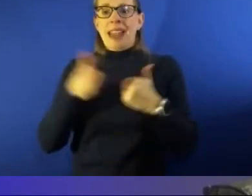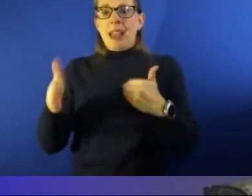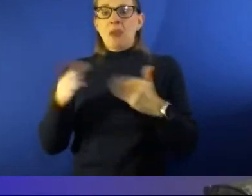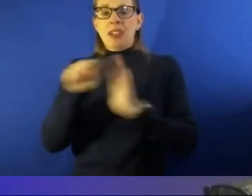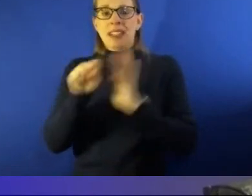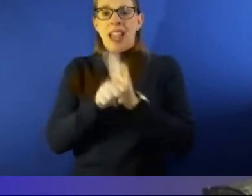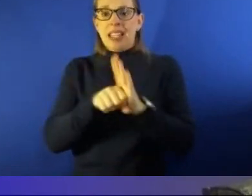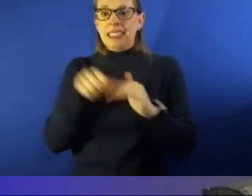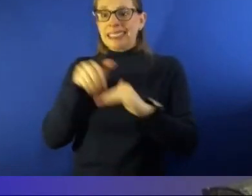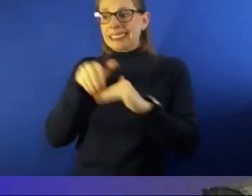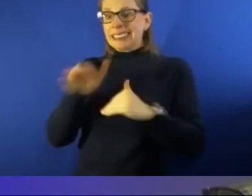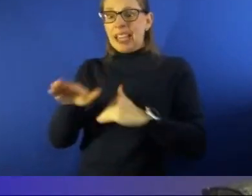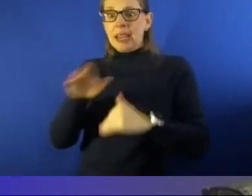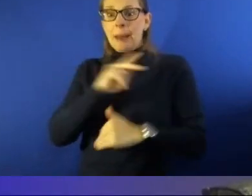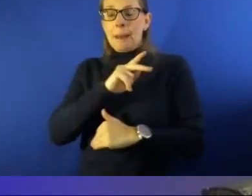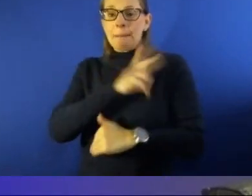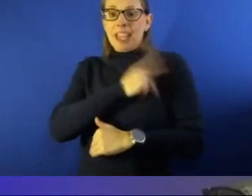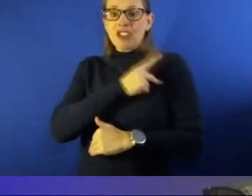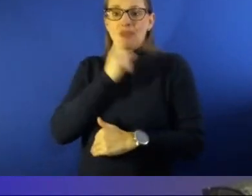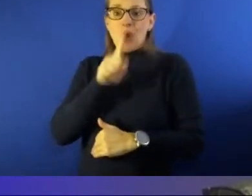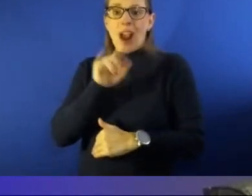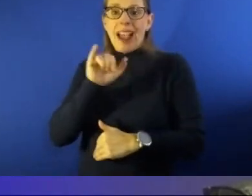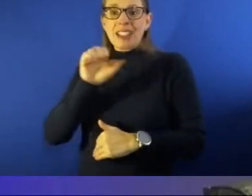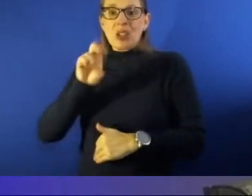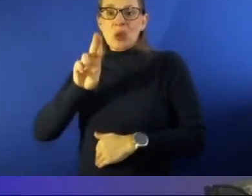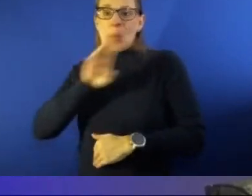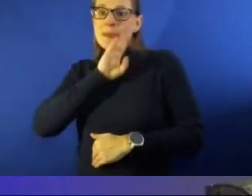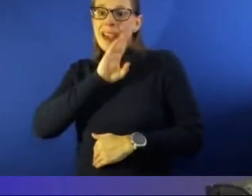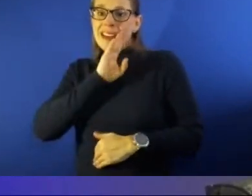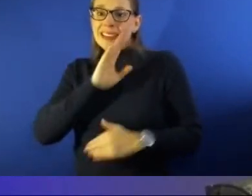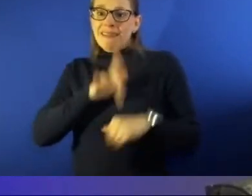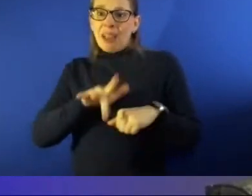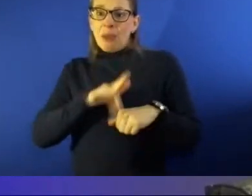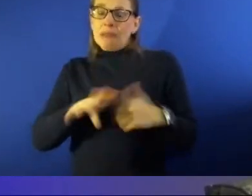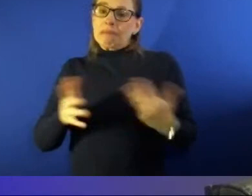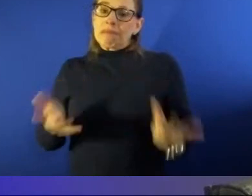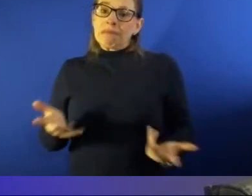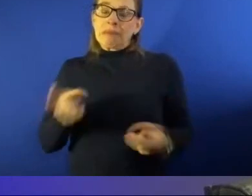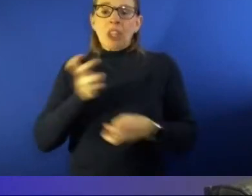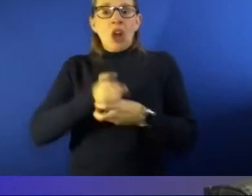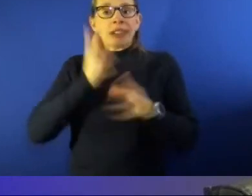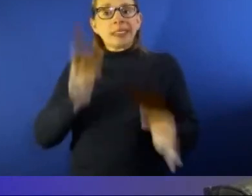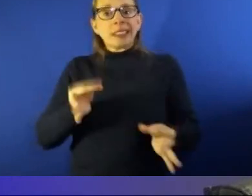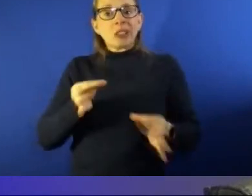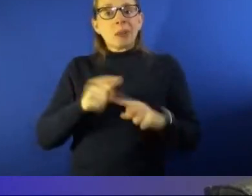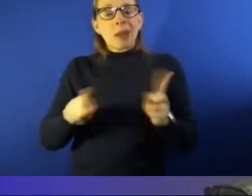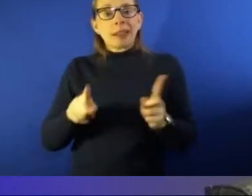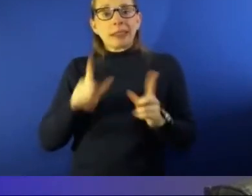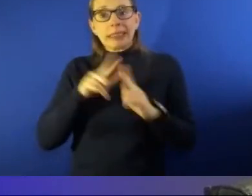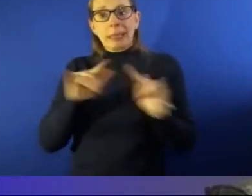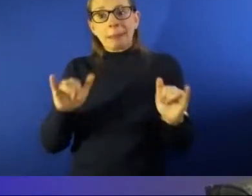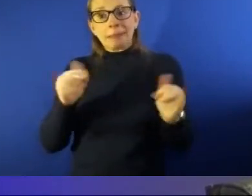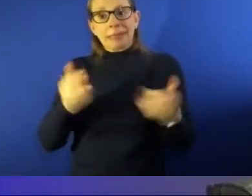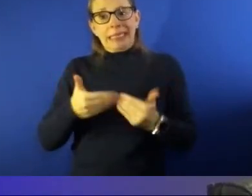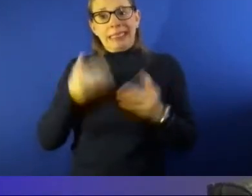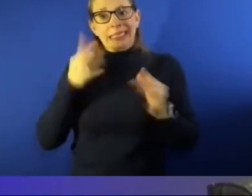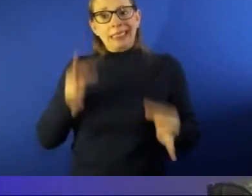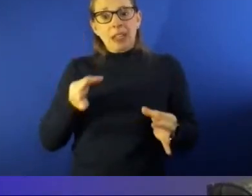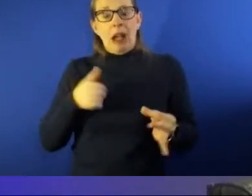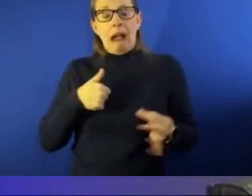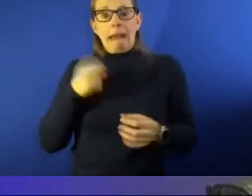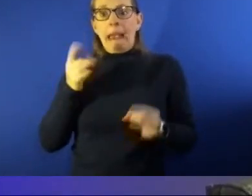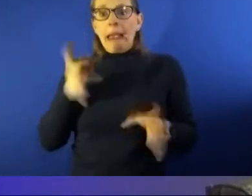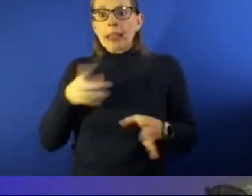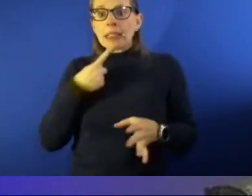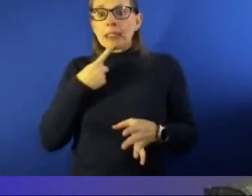to for ICU beds. So it was really, it was a hard decision, but at the same time, an easy decision. Yeah. And I hate to sound like everybody's mom here,